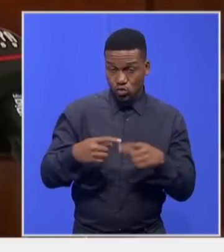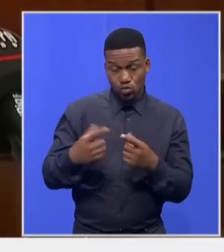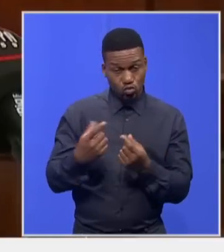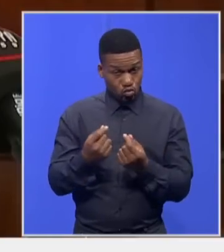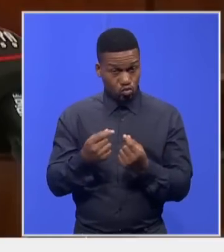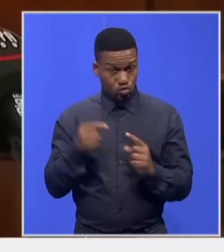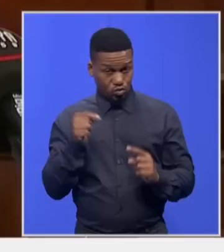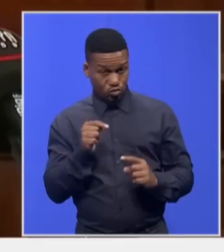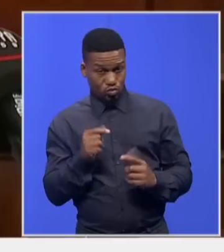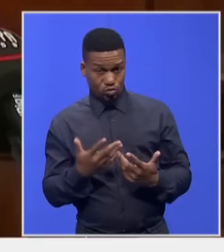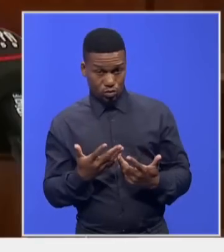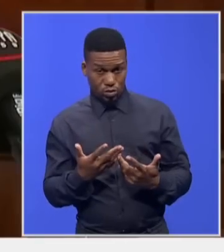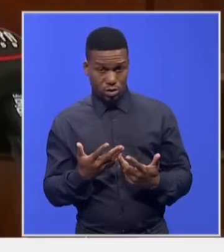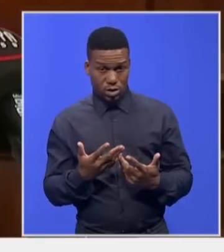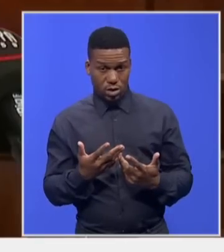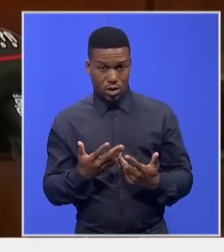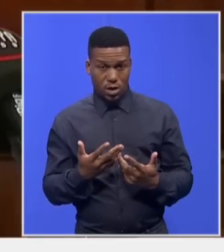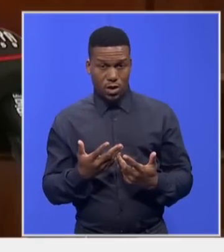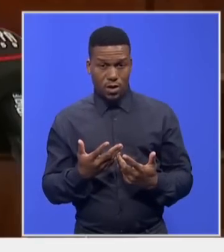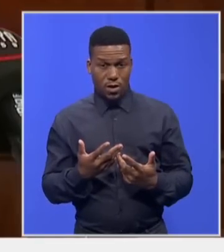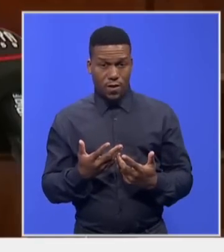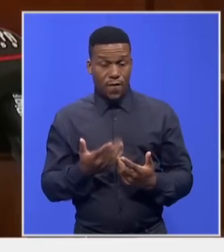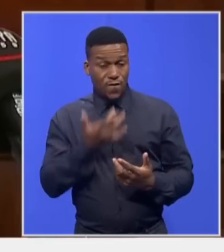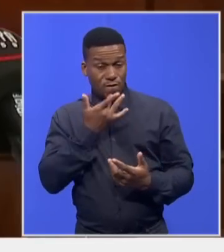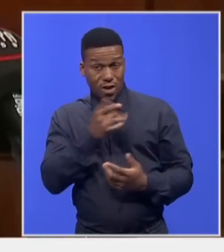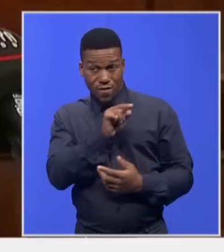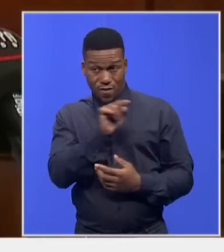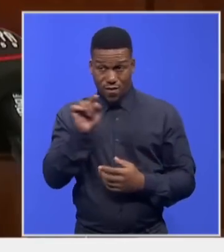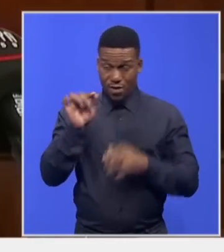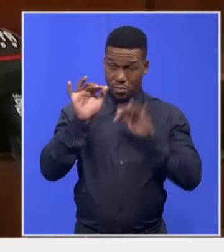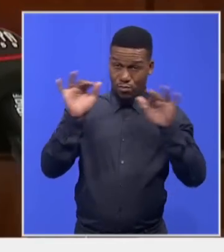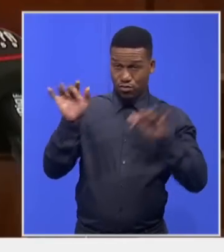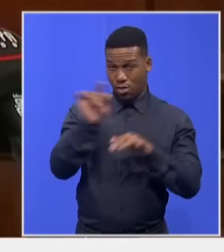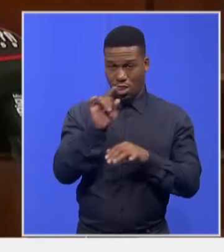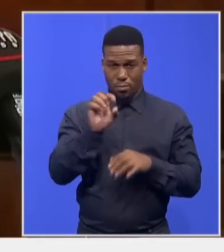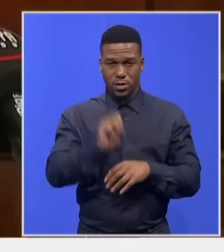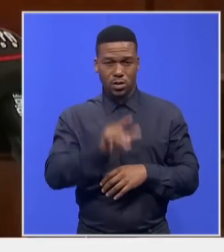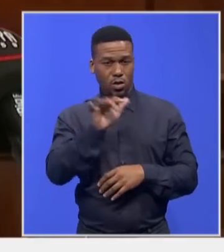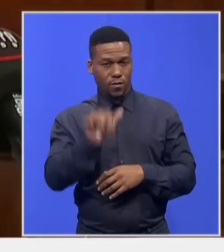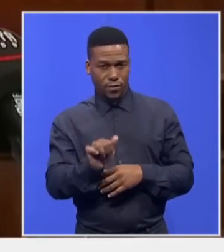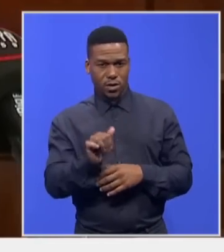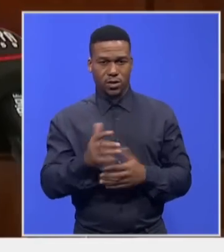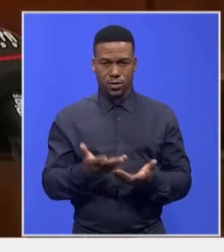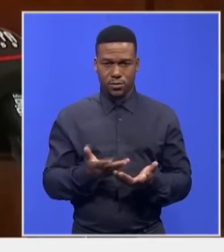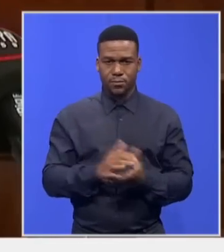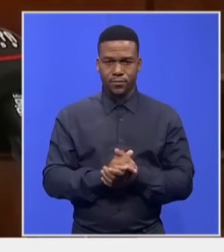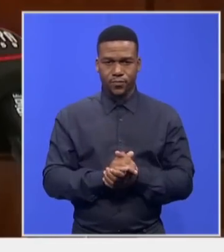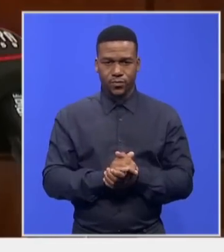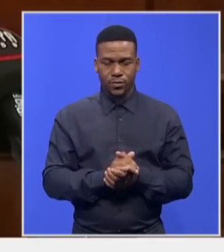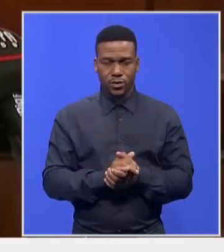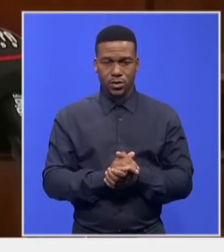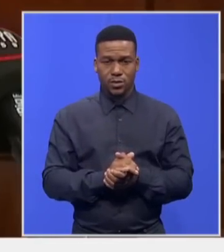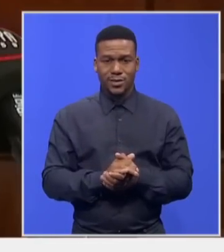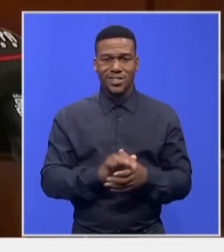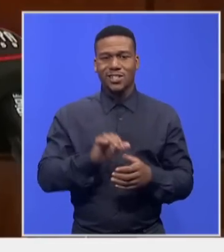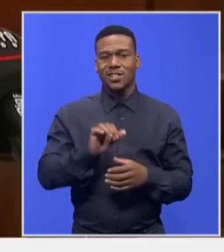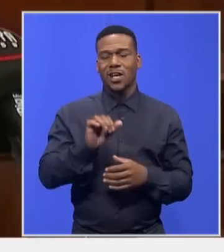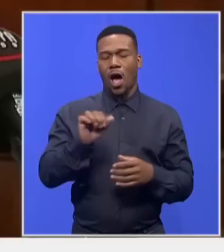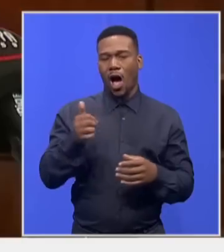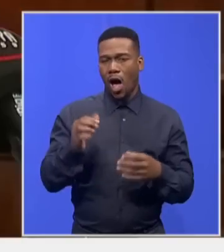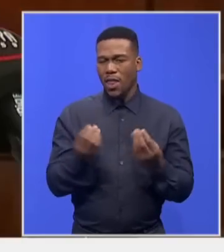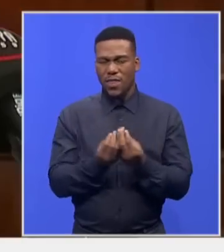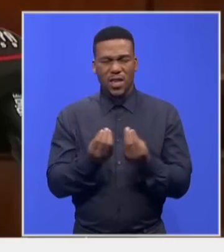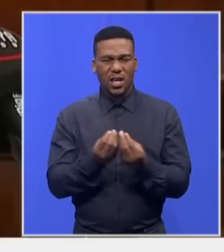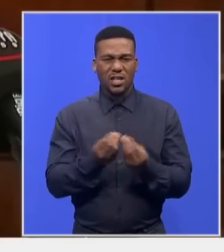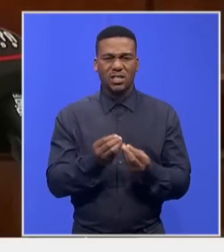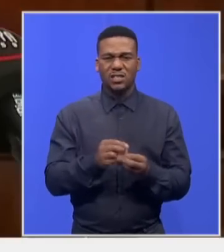of South Africa and her people. So there are overriding considerations outside, if you